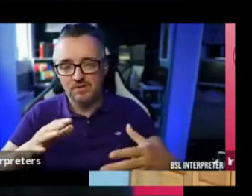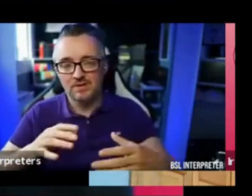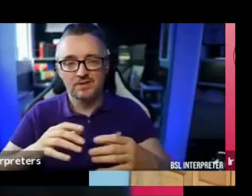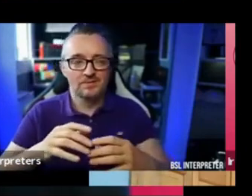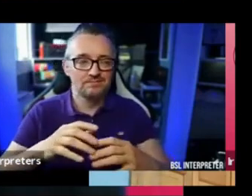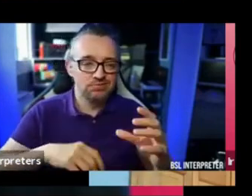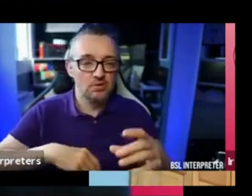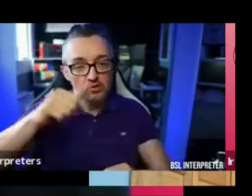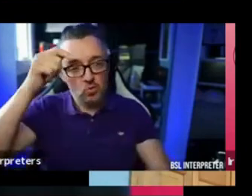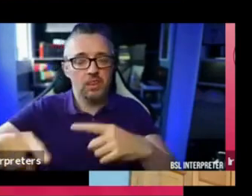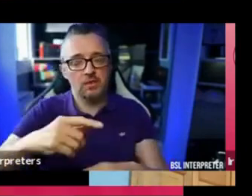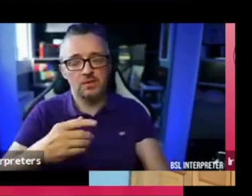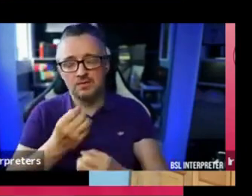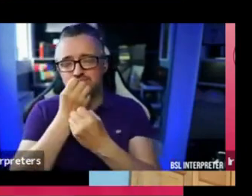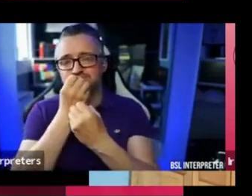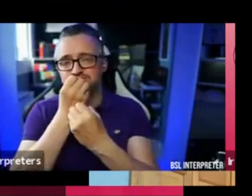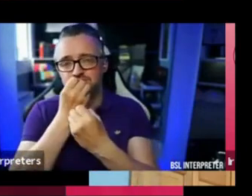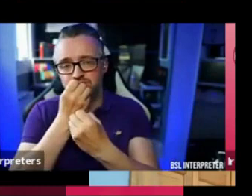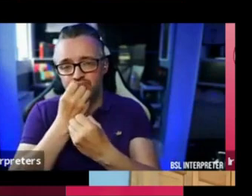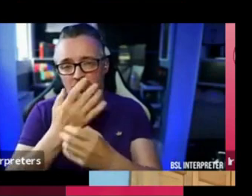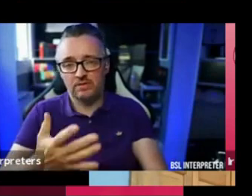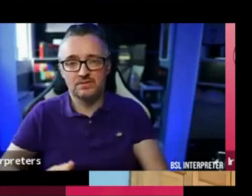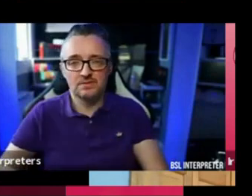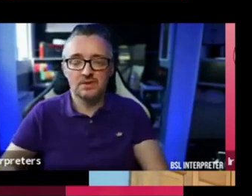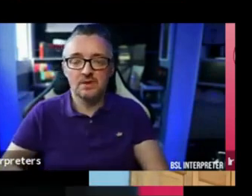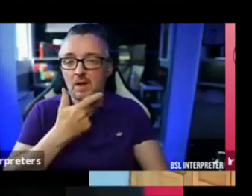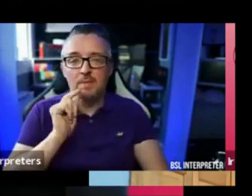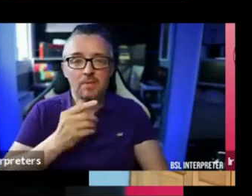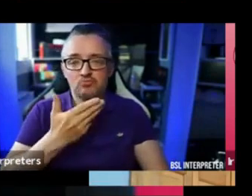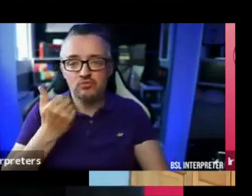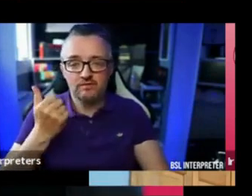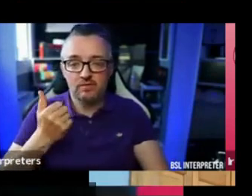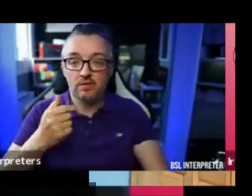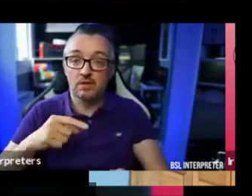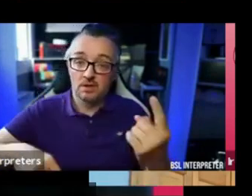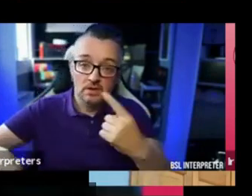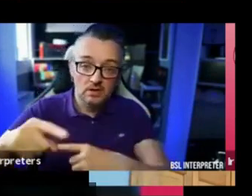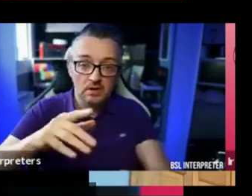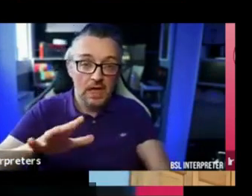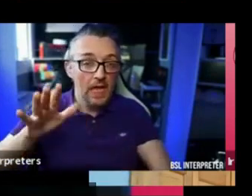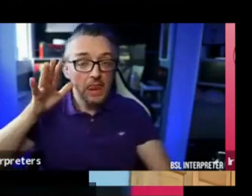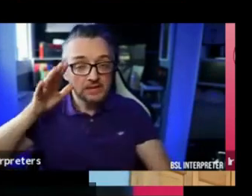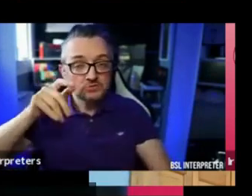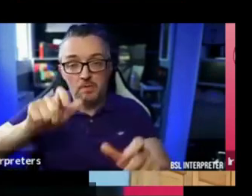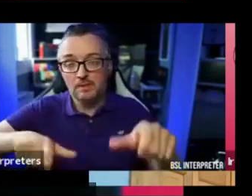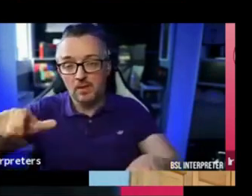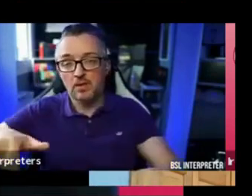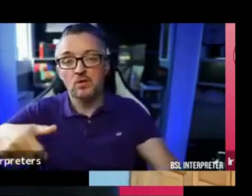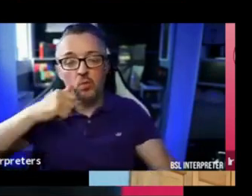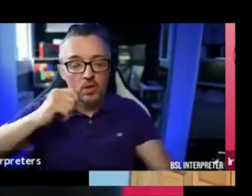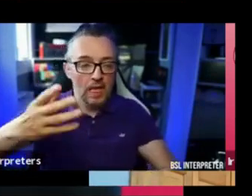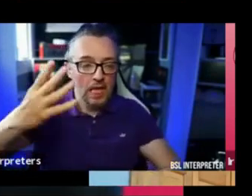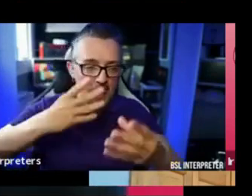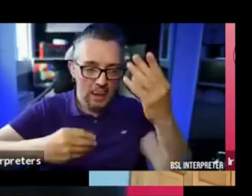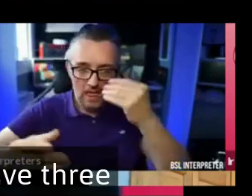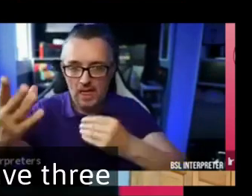together, I learned that people, they're brilliant and they're beautiful. And if you just take time to listen to them, you'll learn